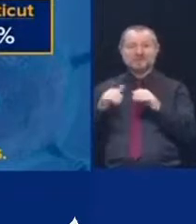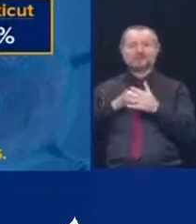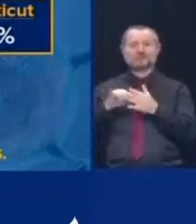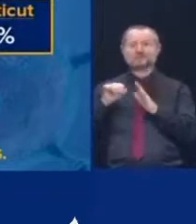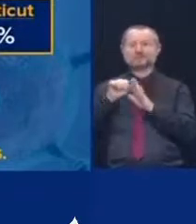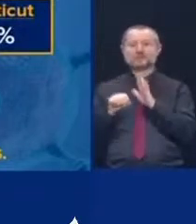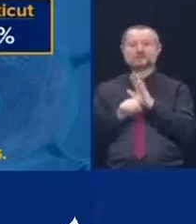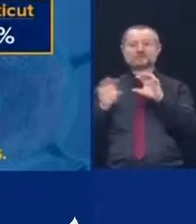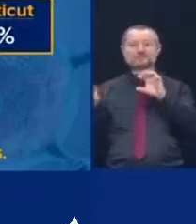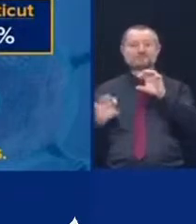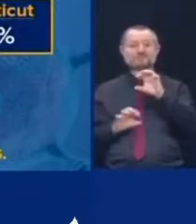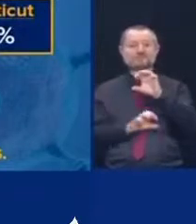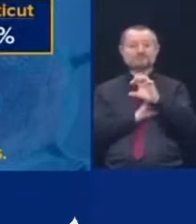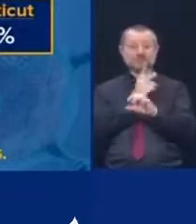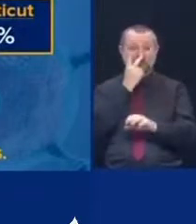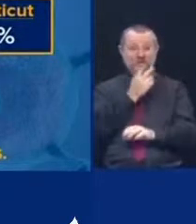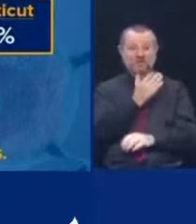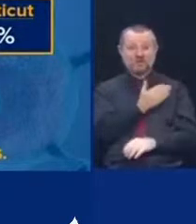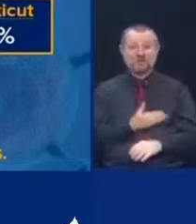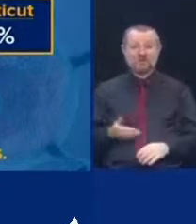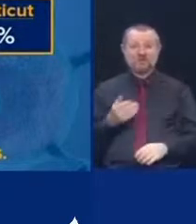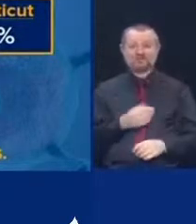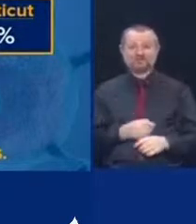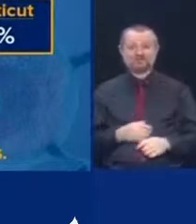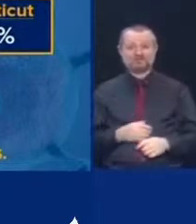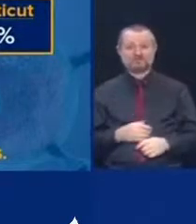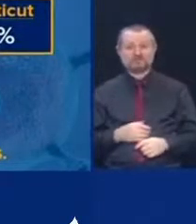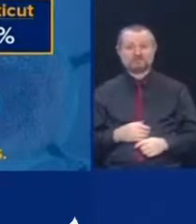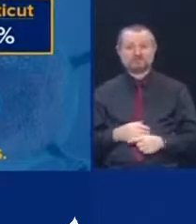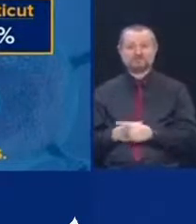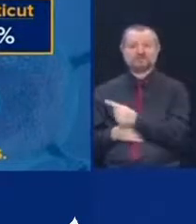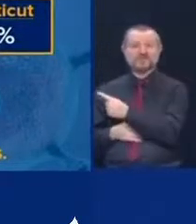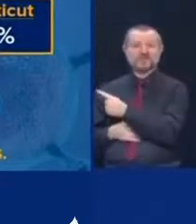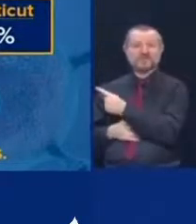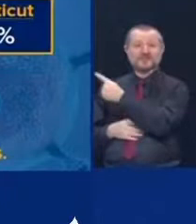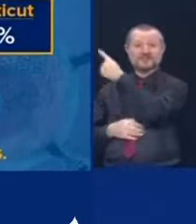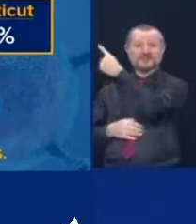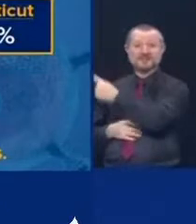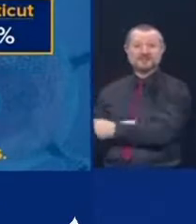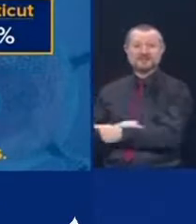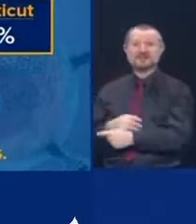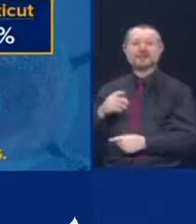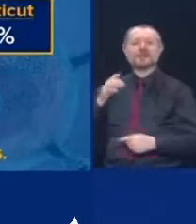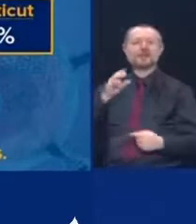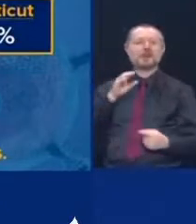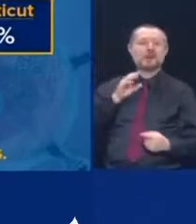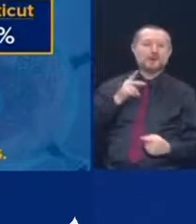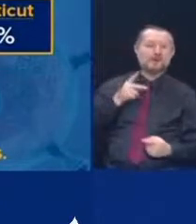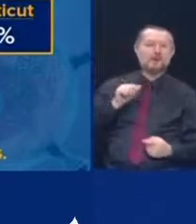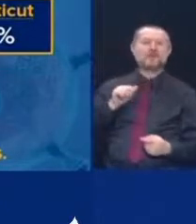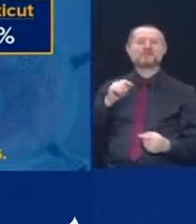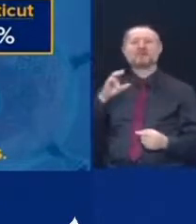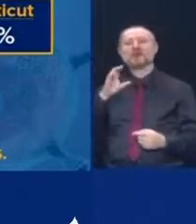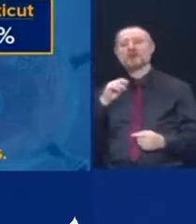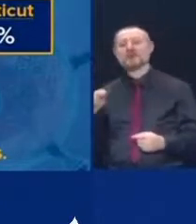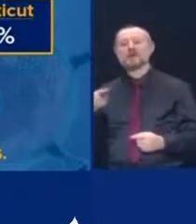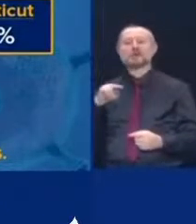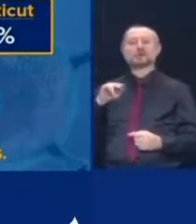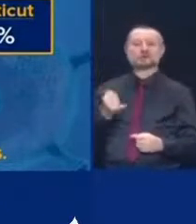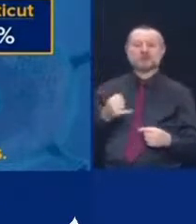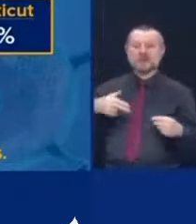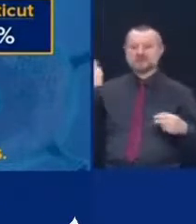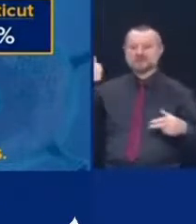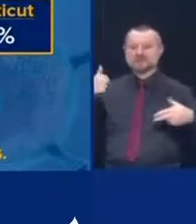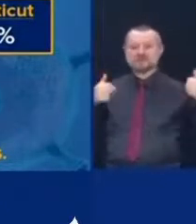All the surrounding states are higher than we are. They have a higher infection rate. Jersey's at over